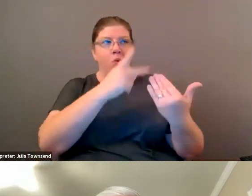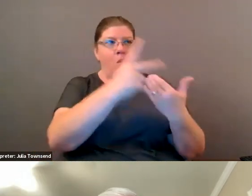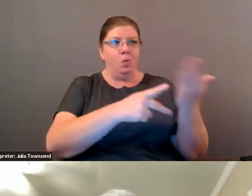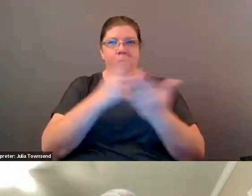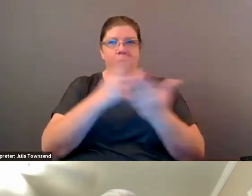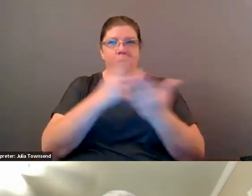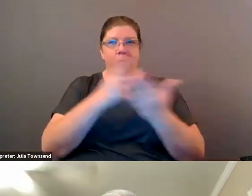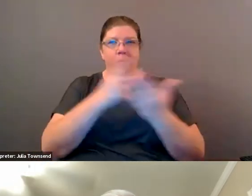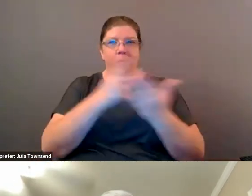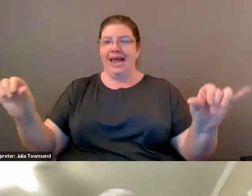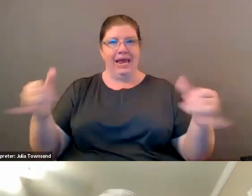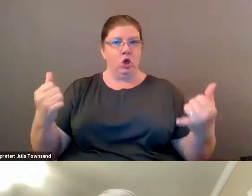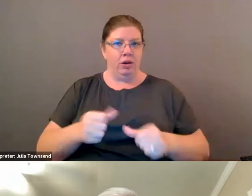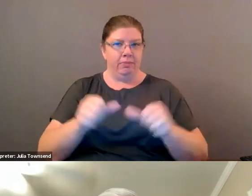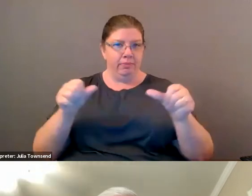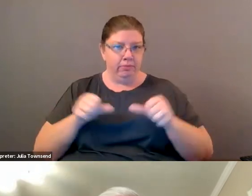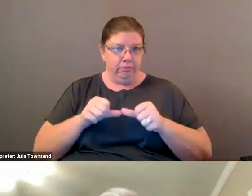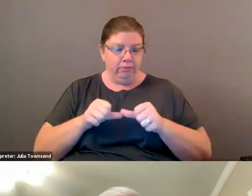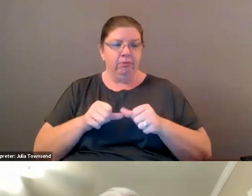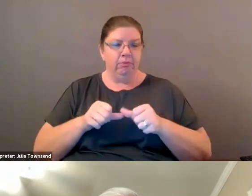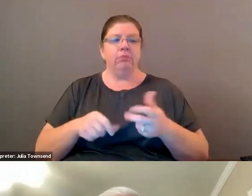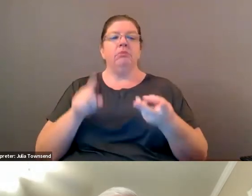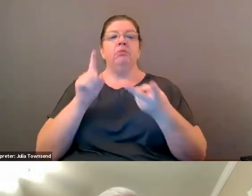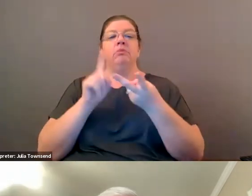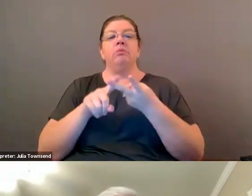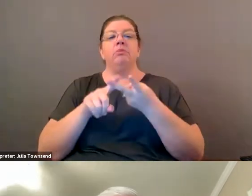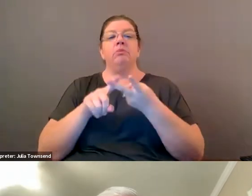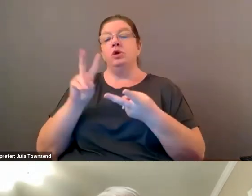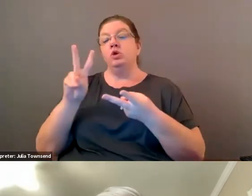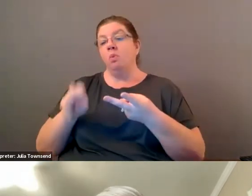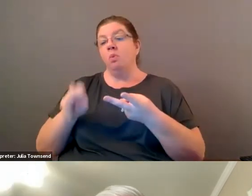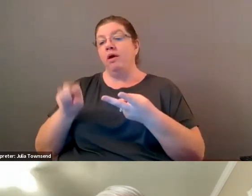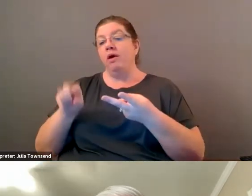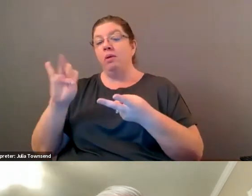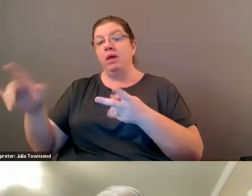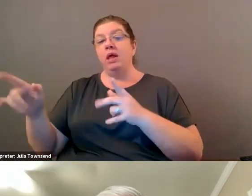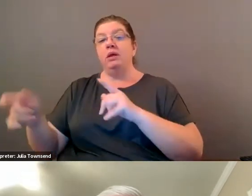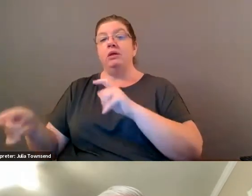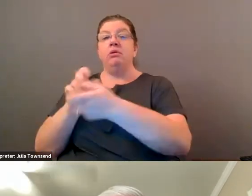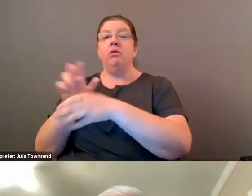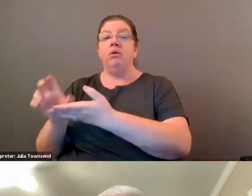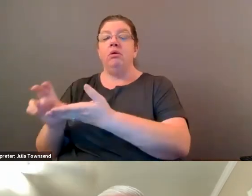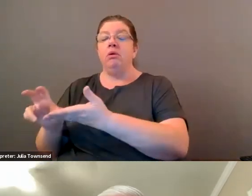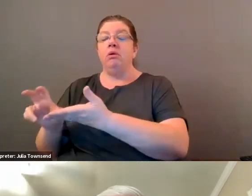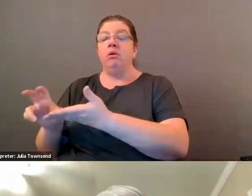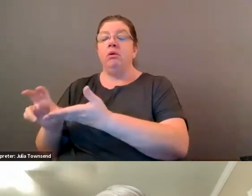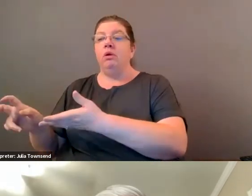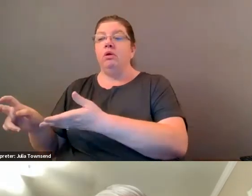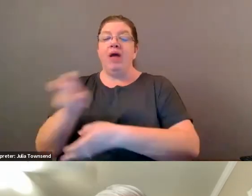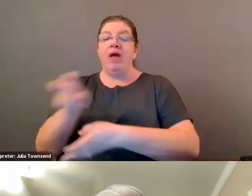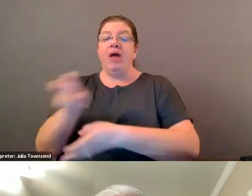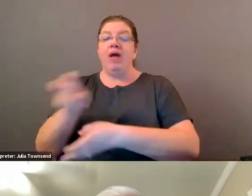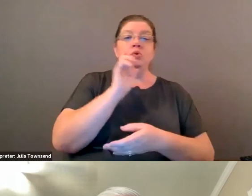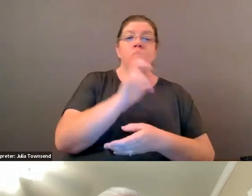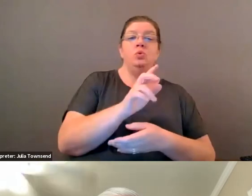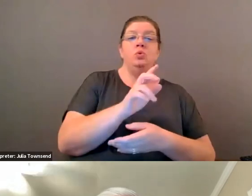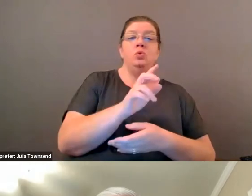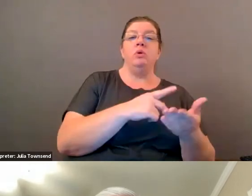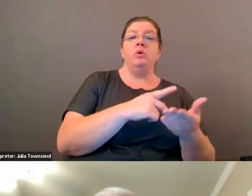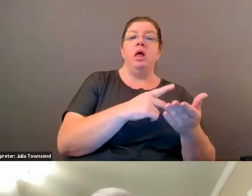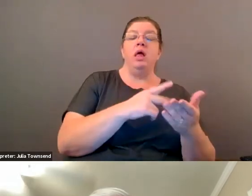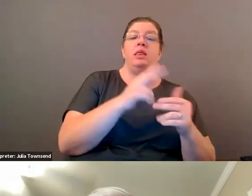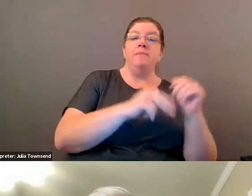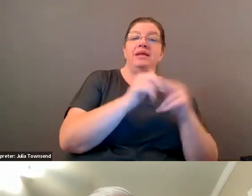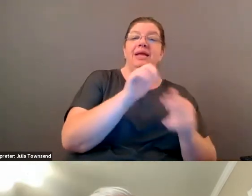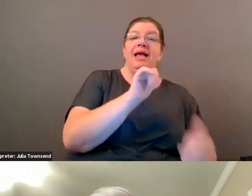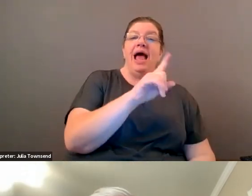are. We could reallocate the $2.4 million to the classrooms at Adelante, which is where the funding originated from.